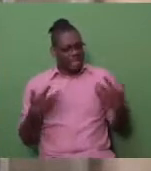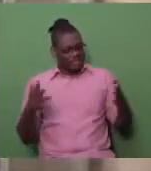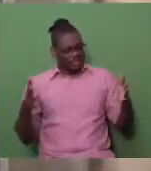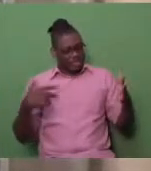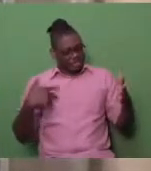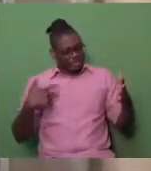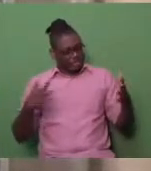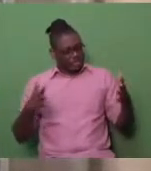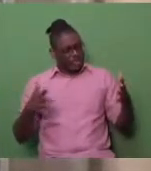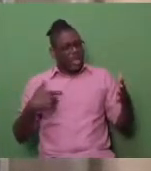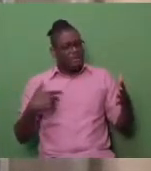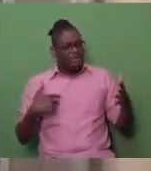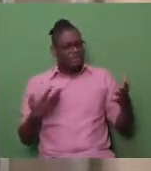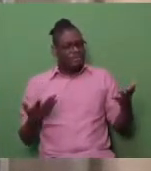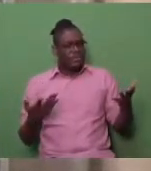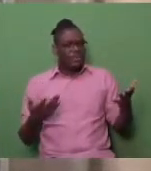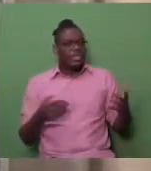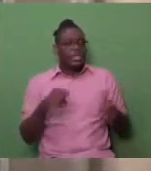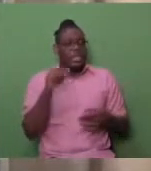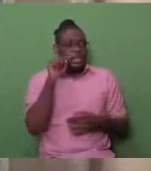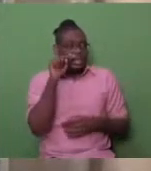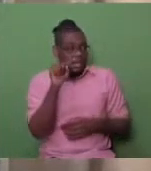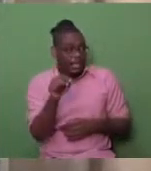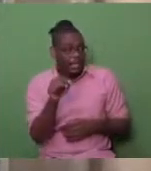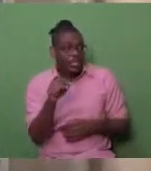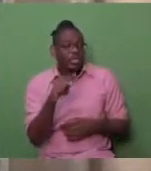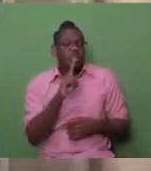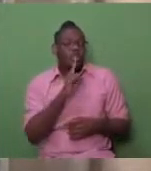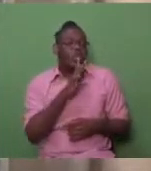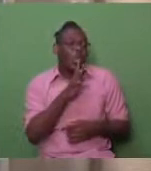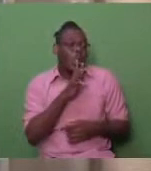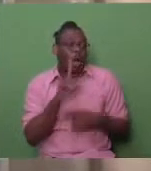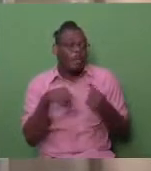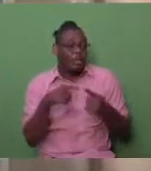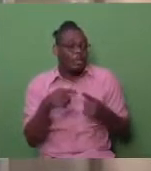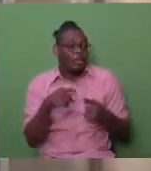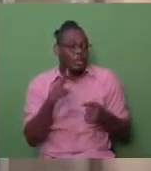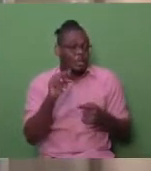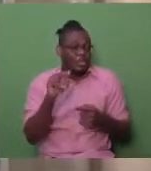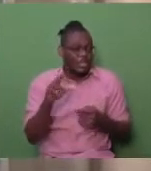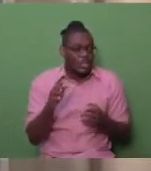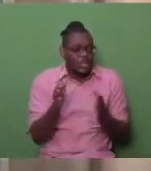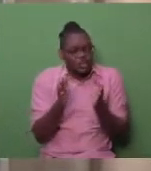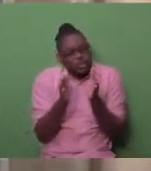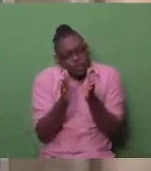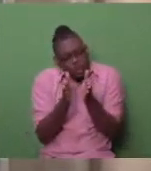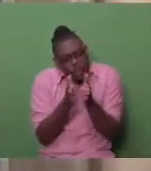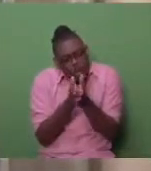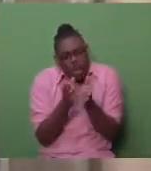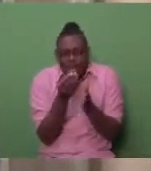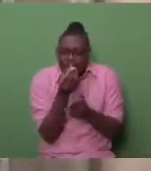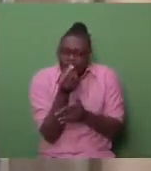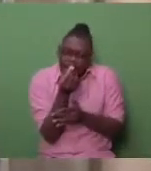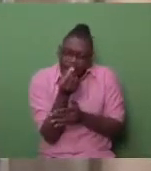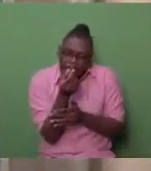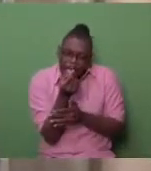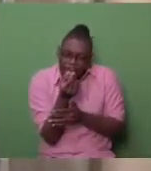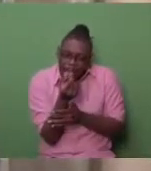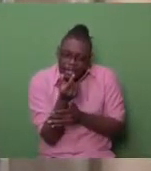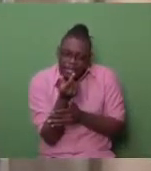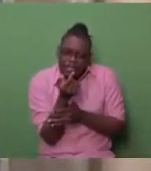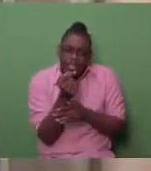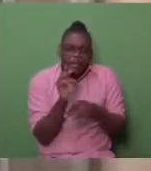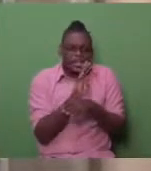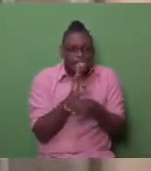enterprise. We are talking about East Port of Spain Steel Pan Manufacturing Facility. I mean, look at